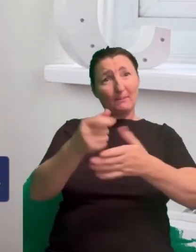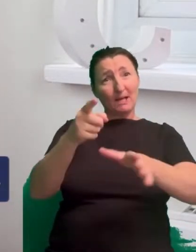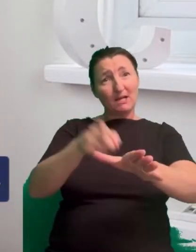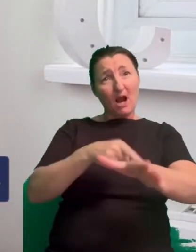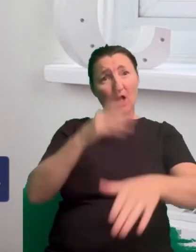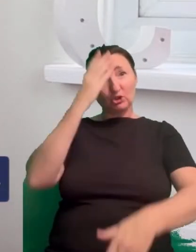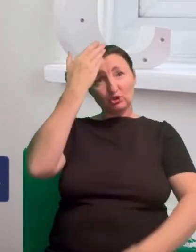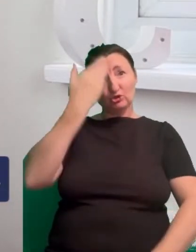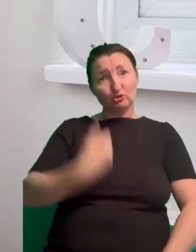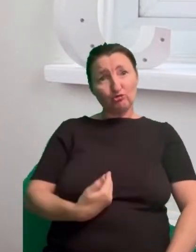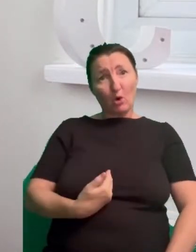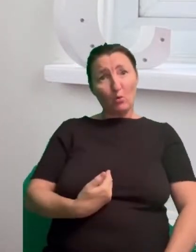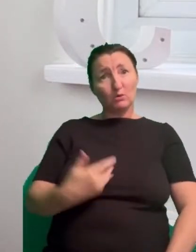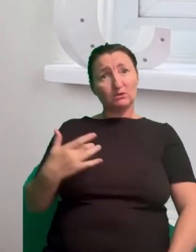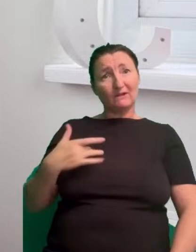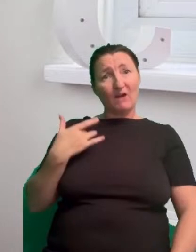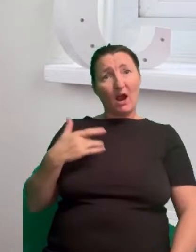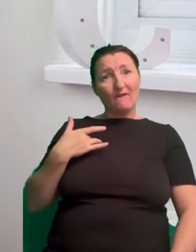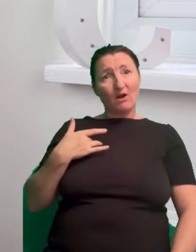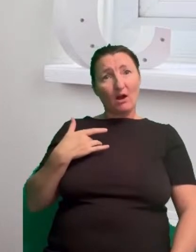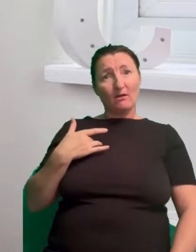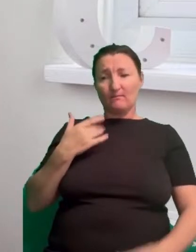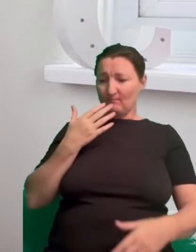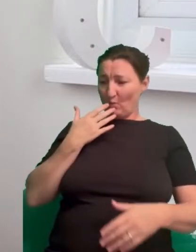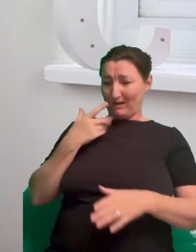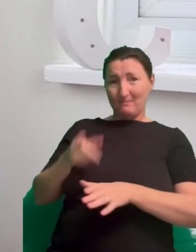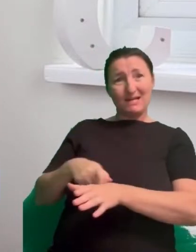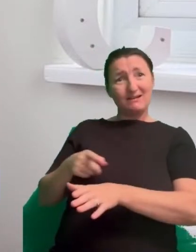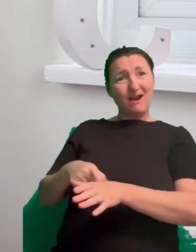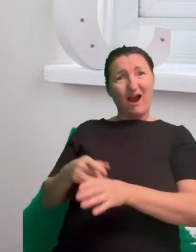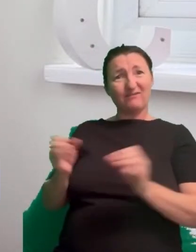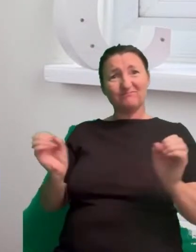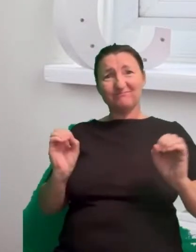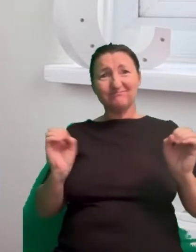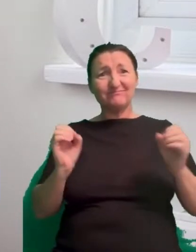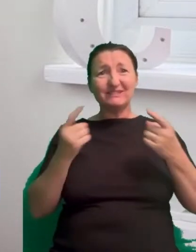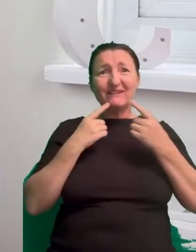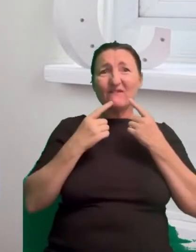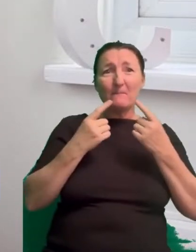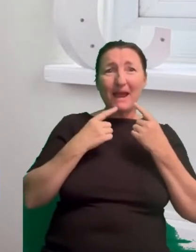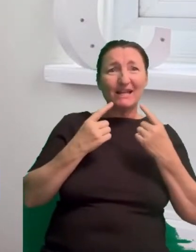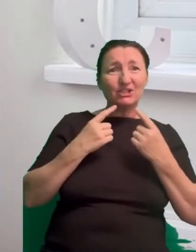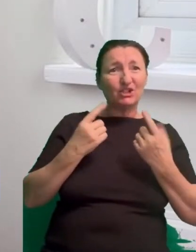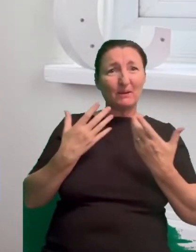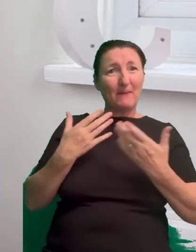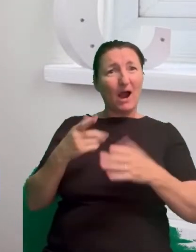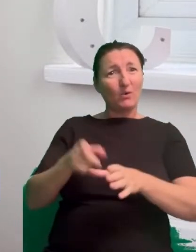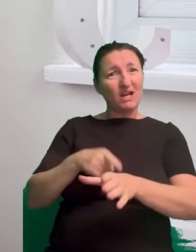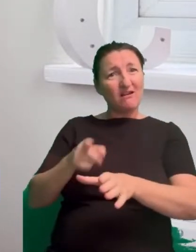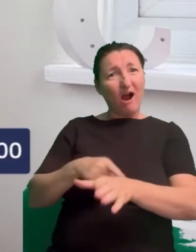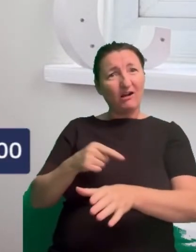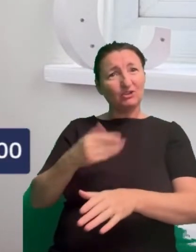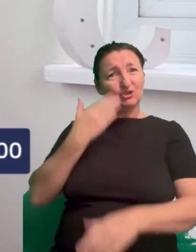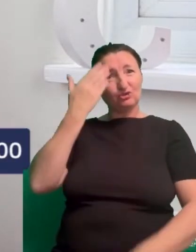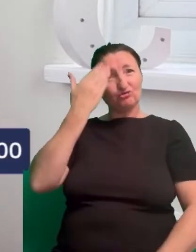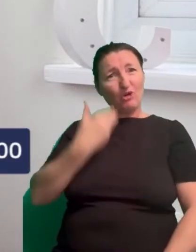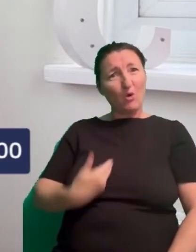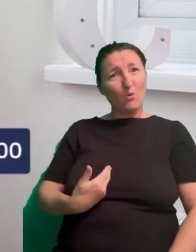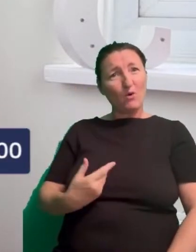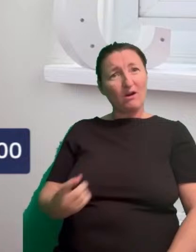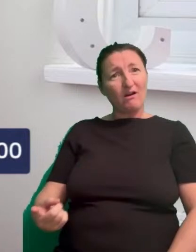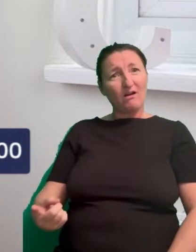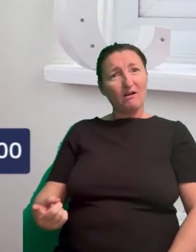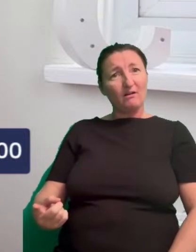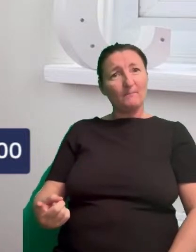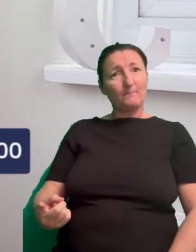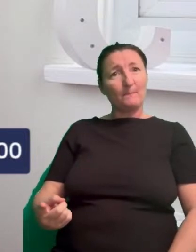stroke survivors, as when I was younger, there was not a lot of information about stroke in childhood. According to the